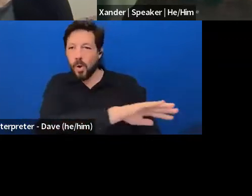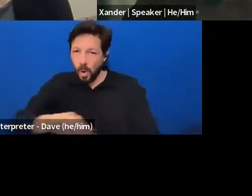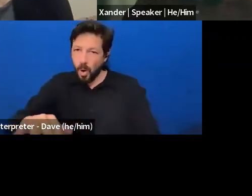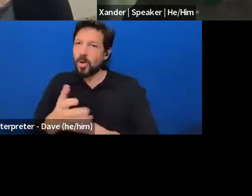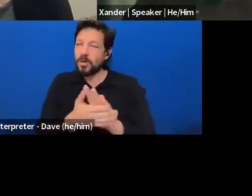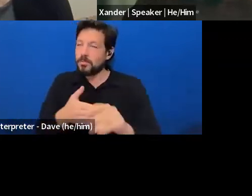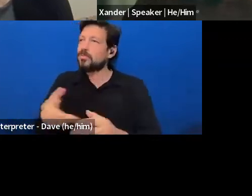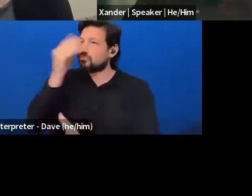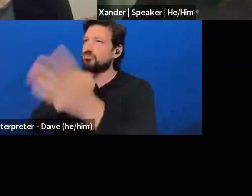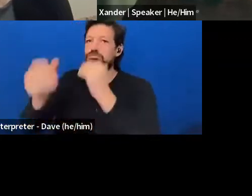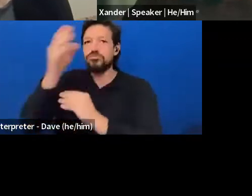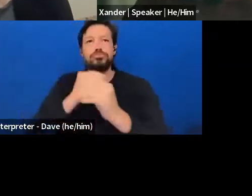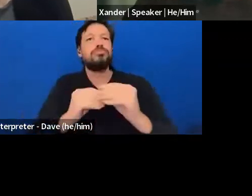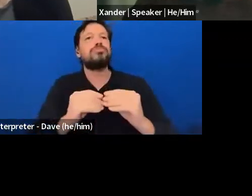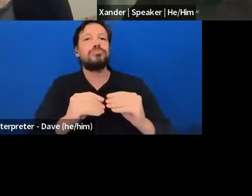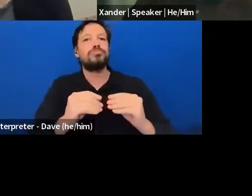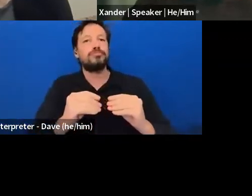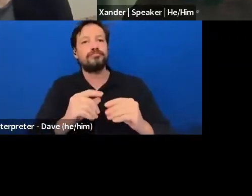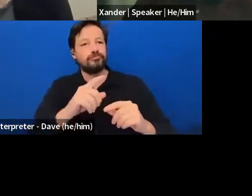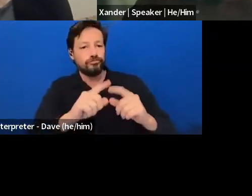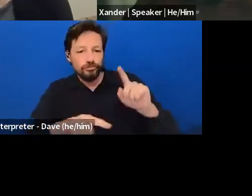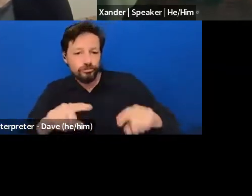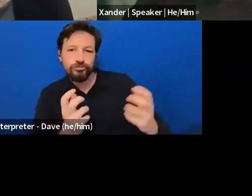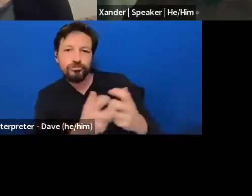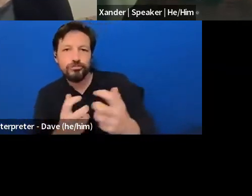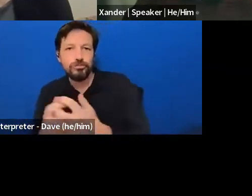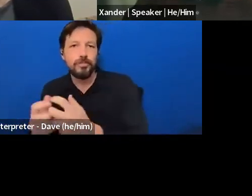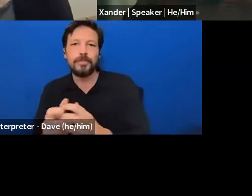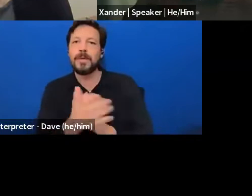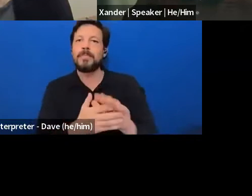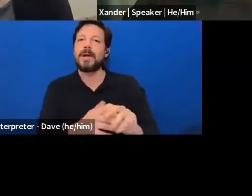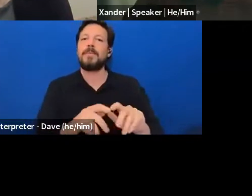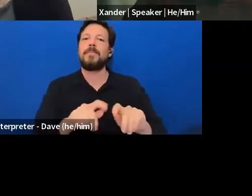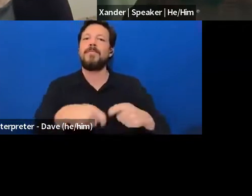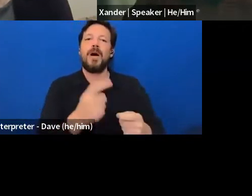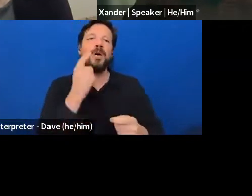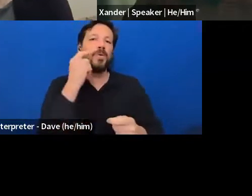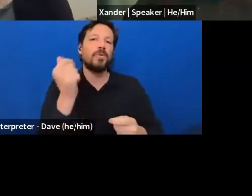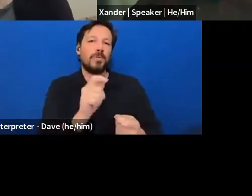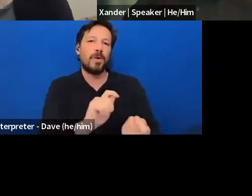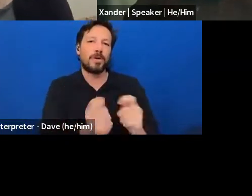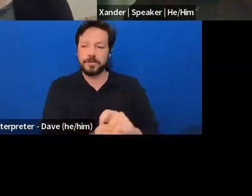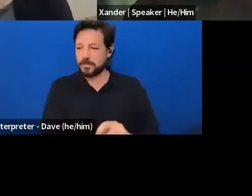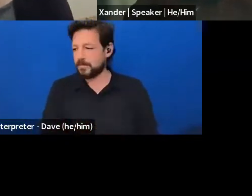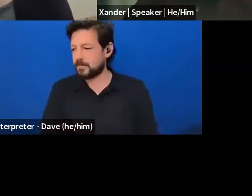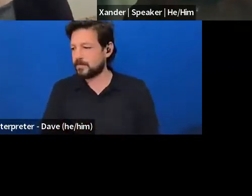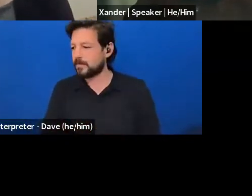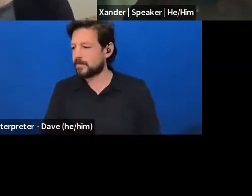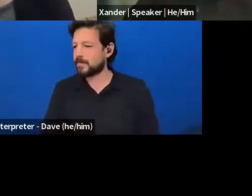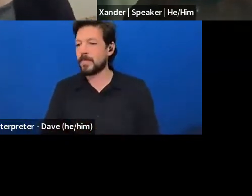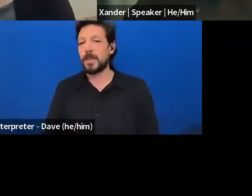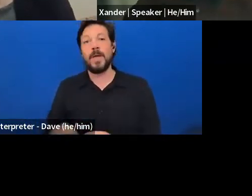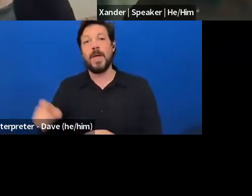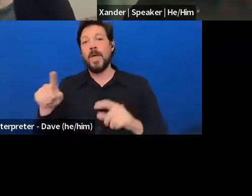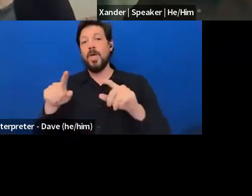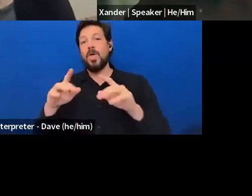learning material with the appropriate support and adjustments. If you take a look at page 2 of the webinar